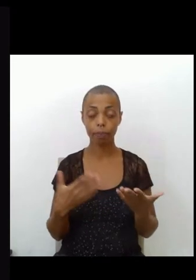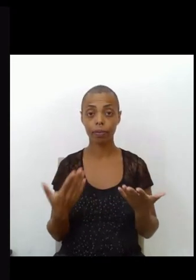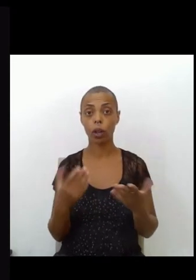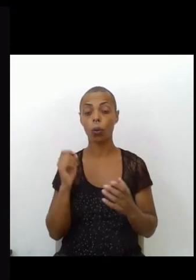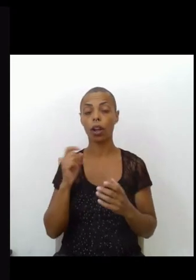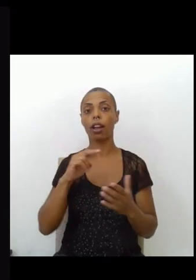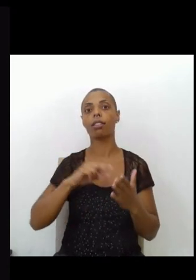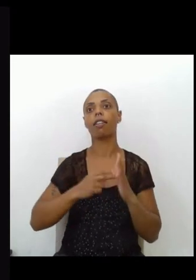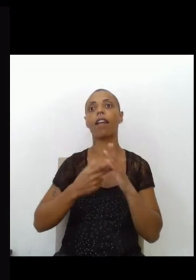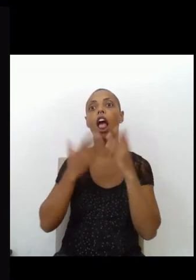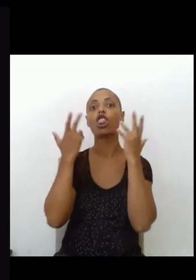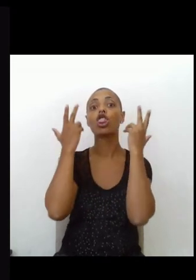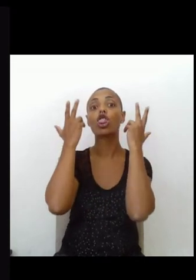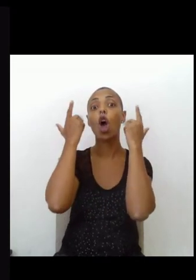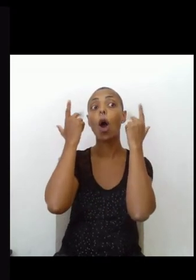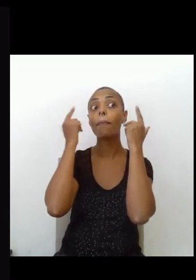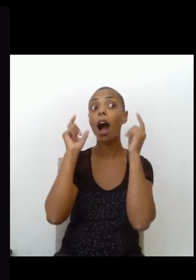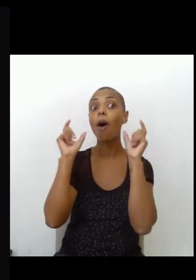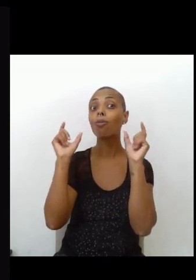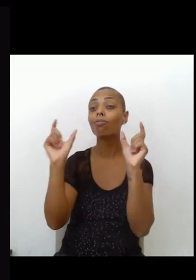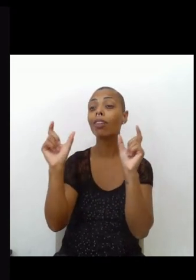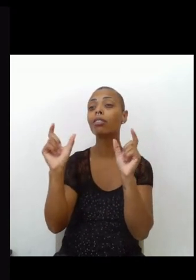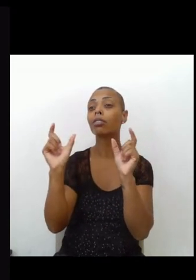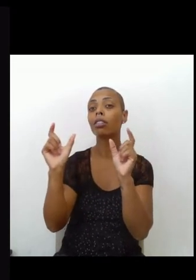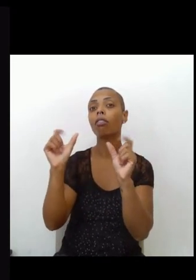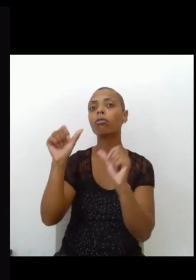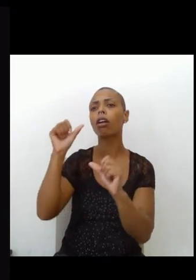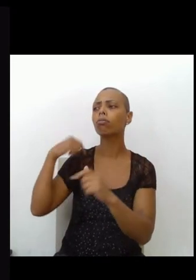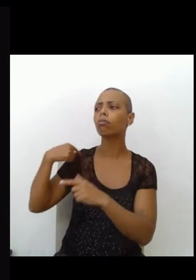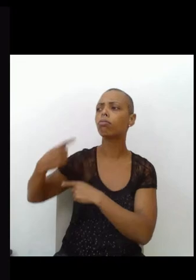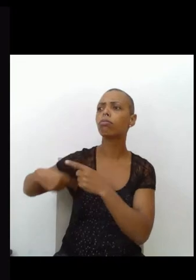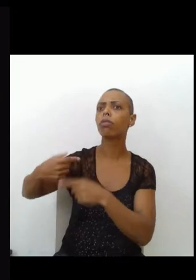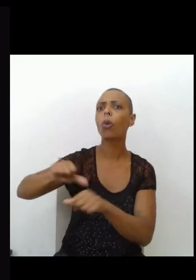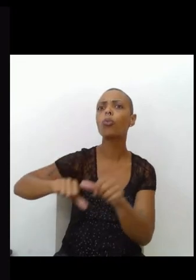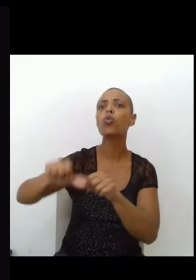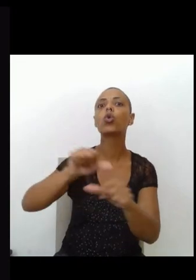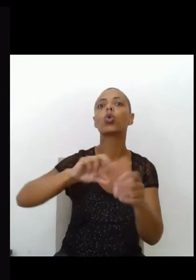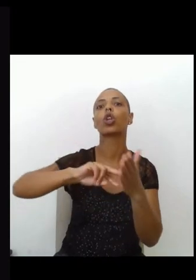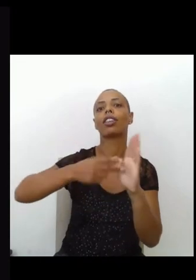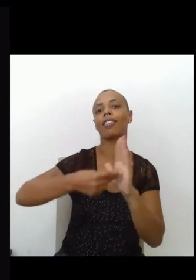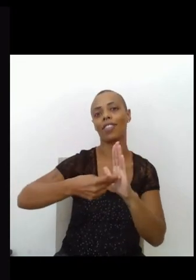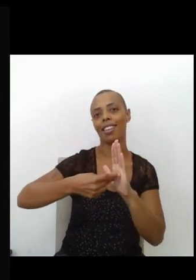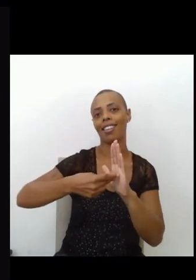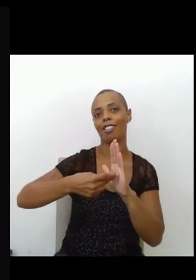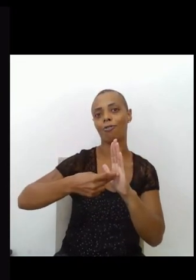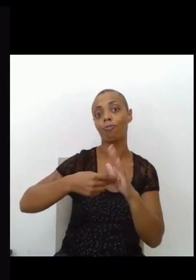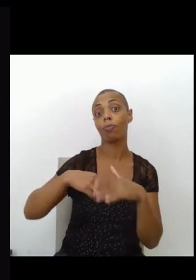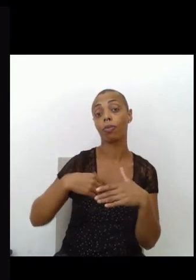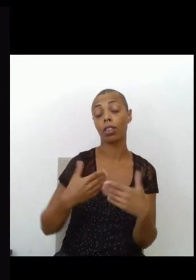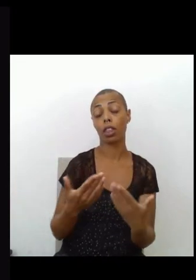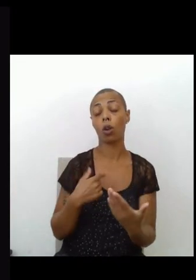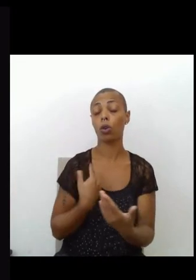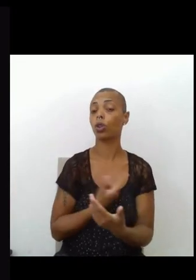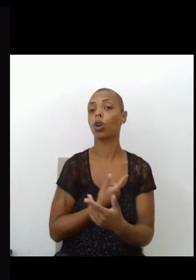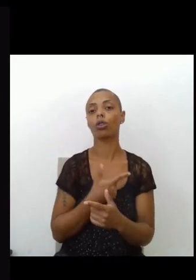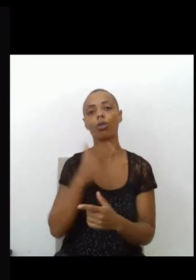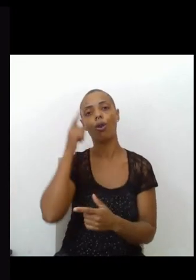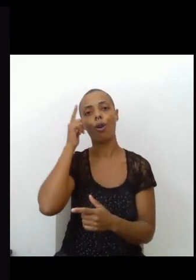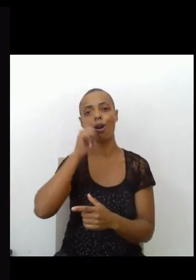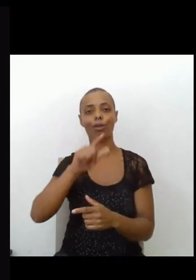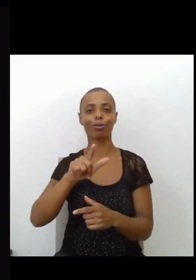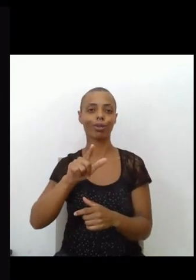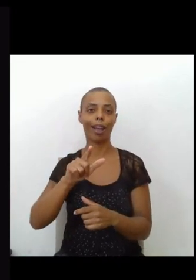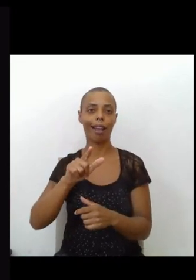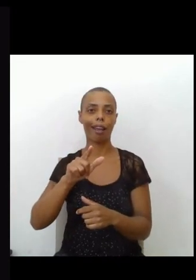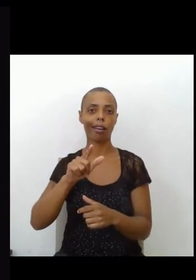time while we cannot undo the effects of colonial conquests on African bodies and beings